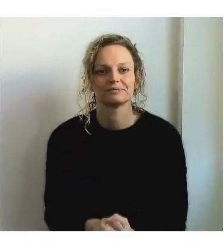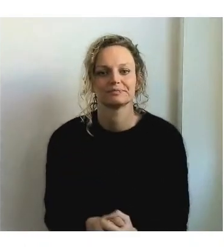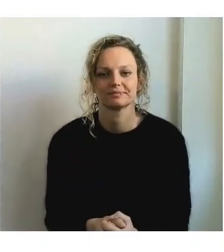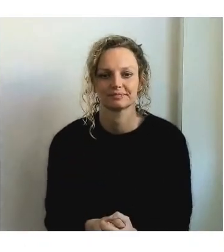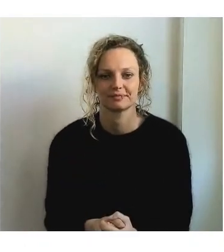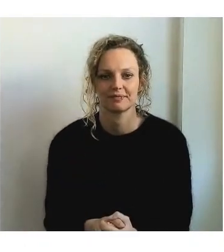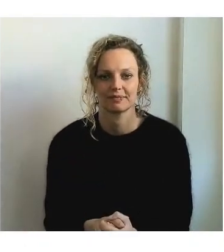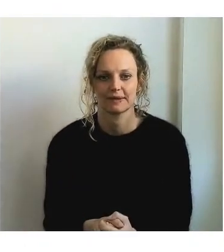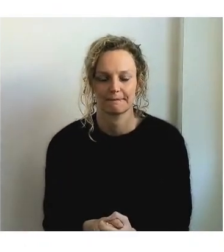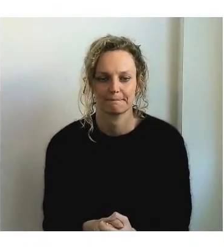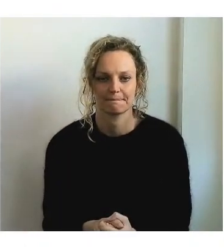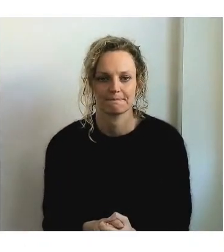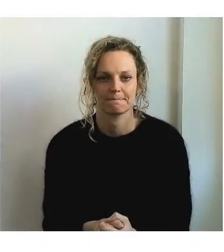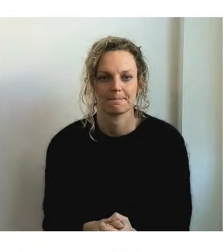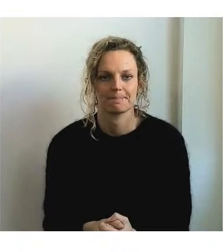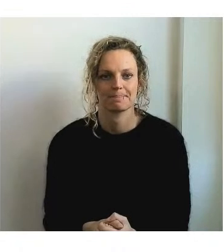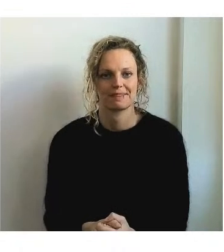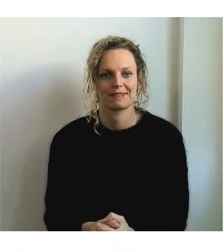could you interrupt